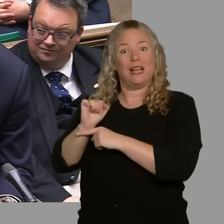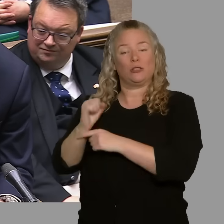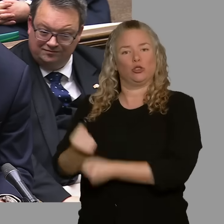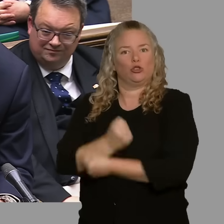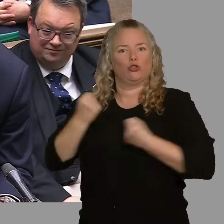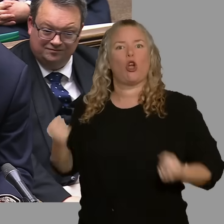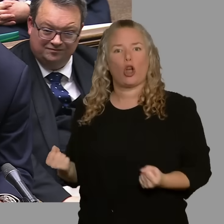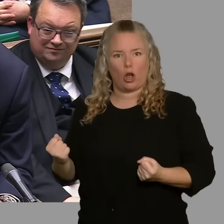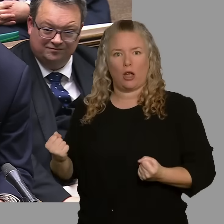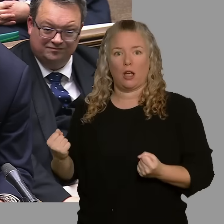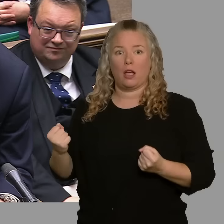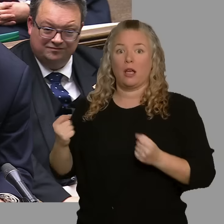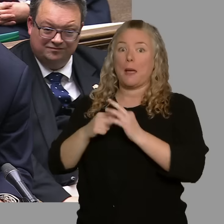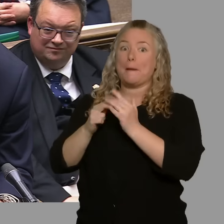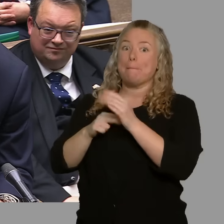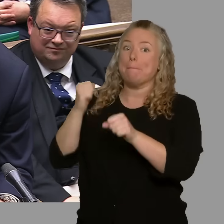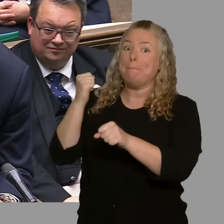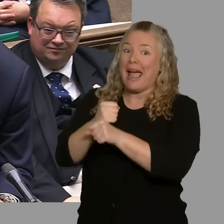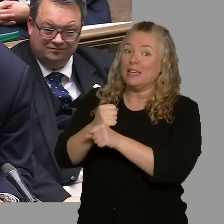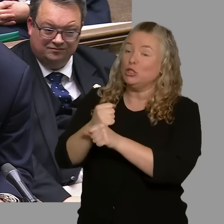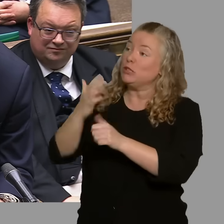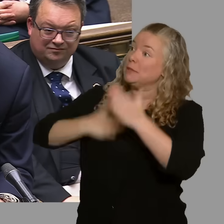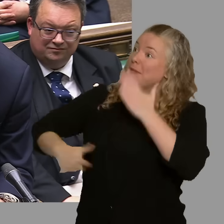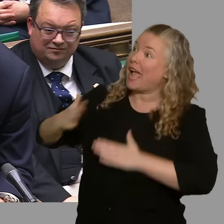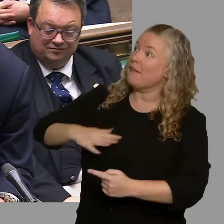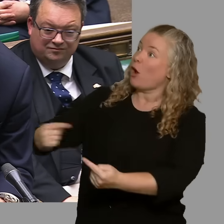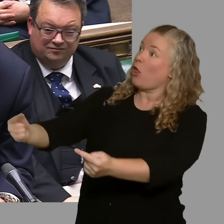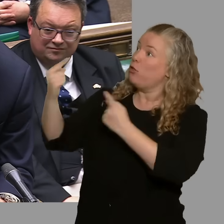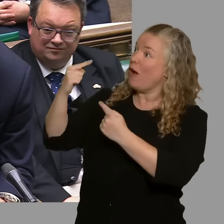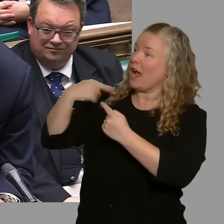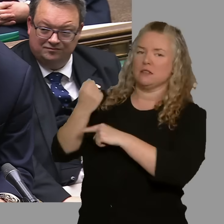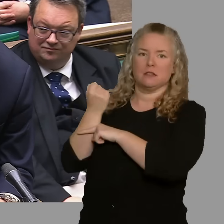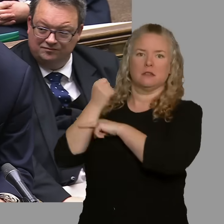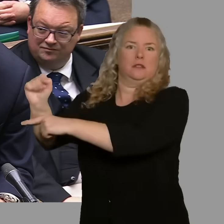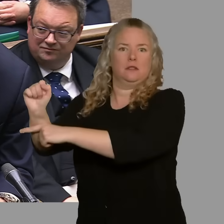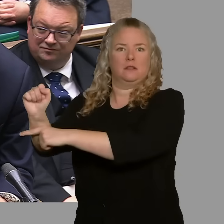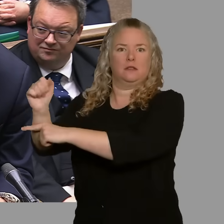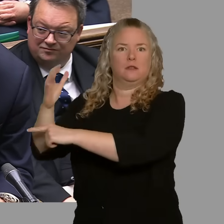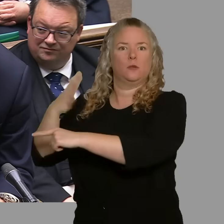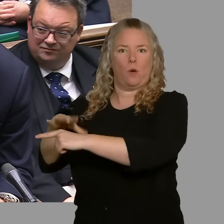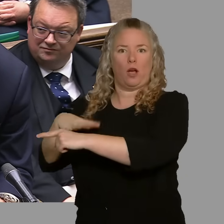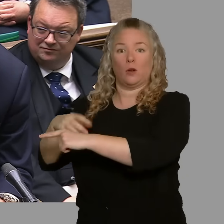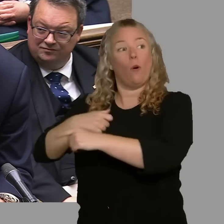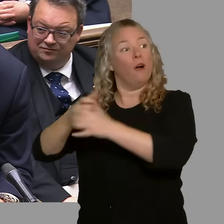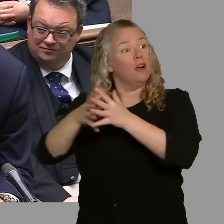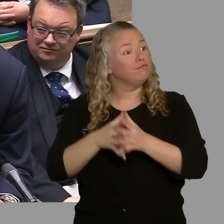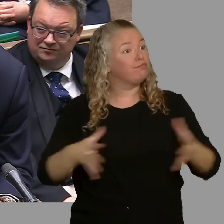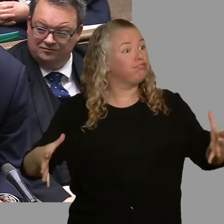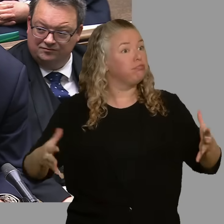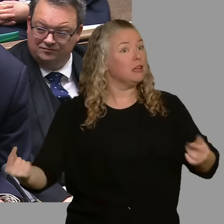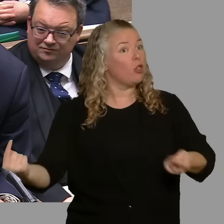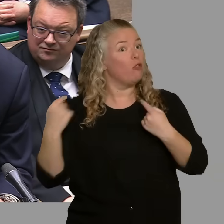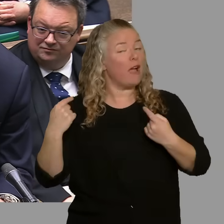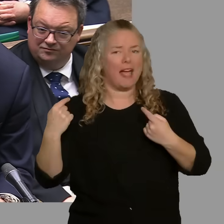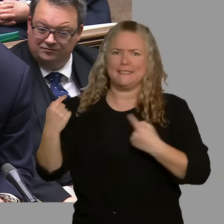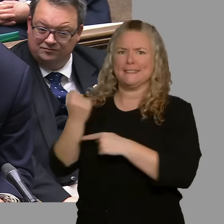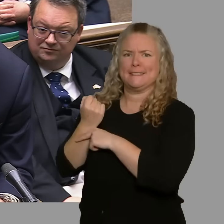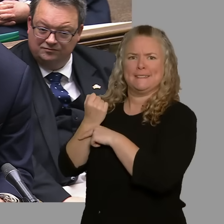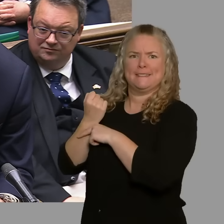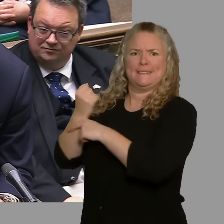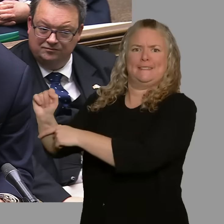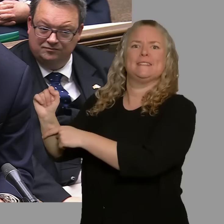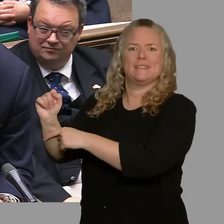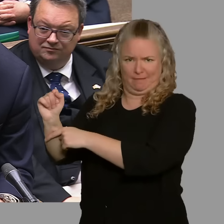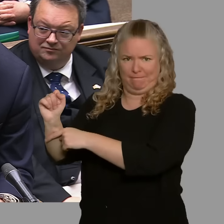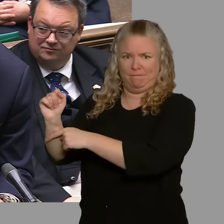finished by saying, and when there are tensions with other objectives, we will